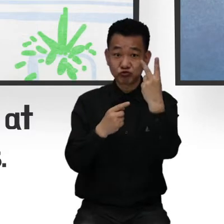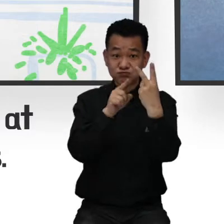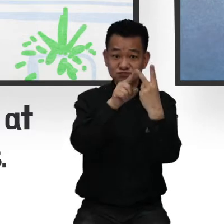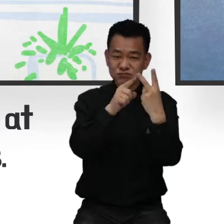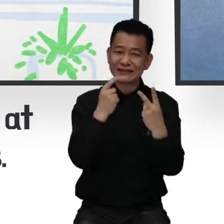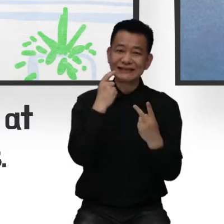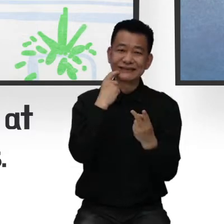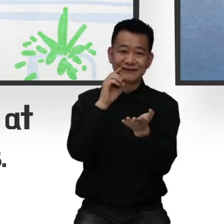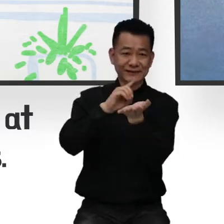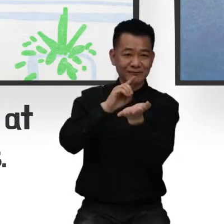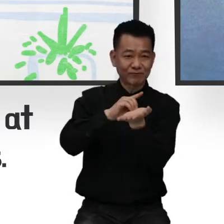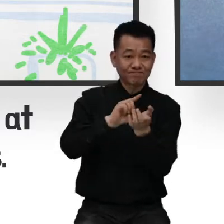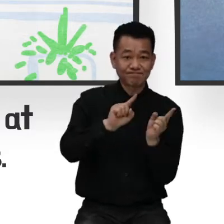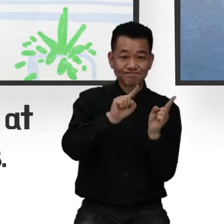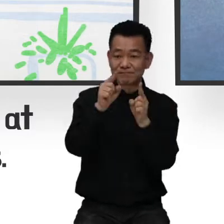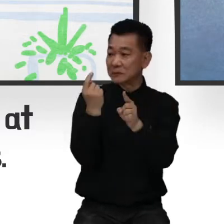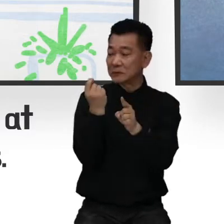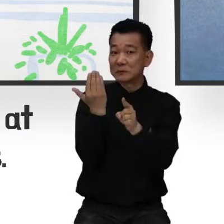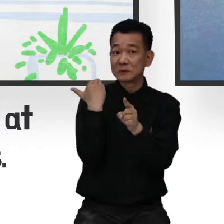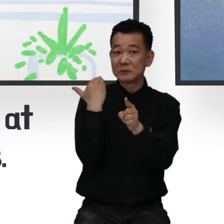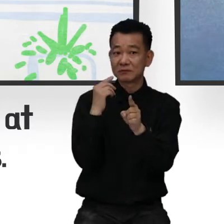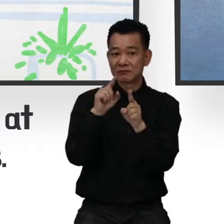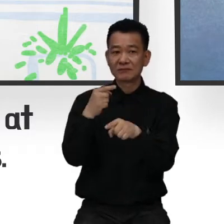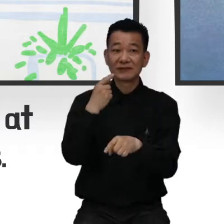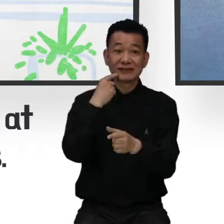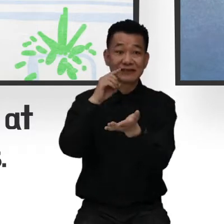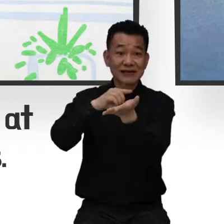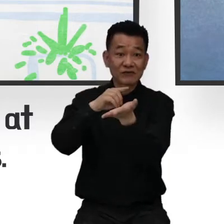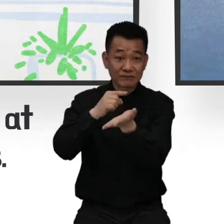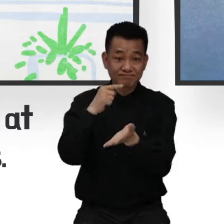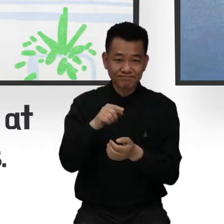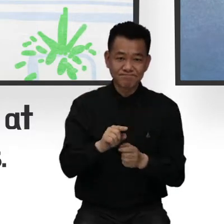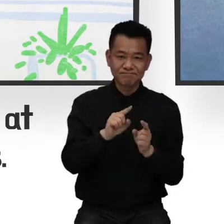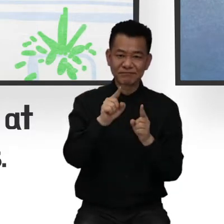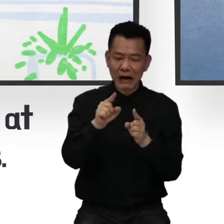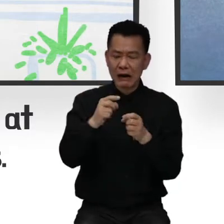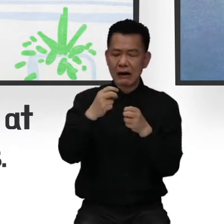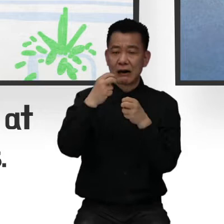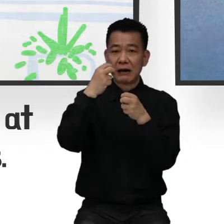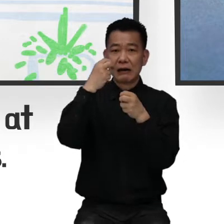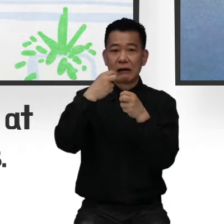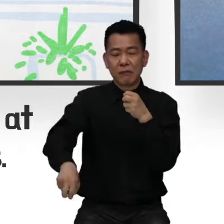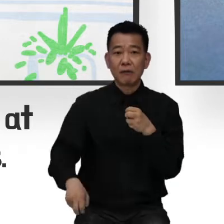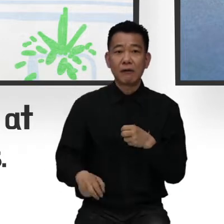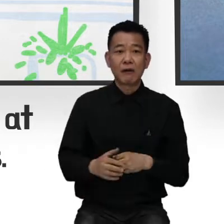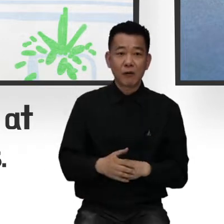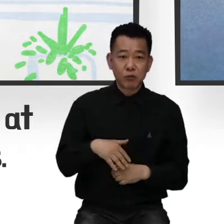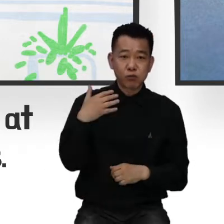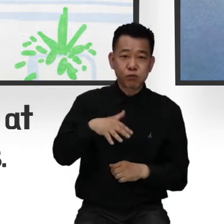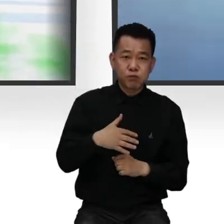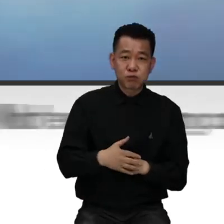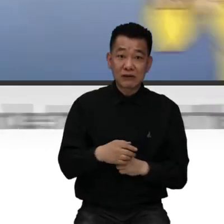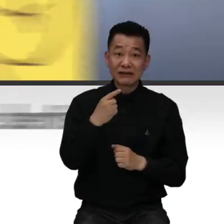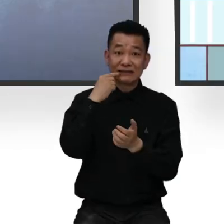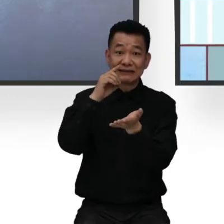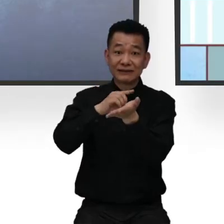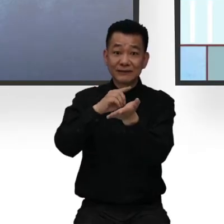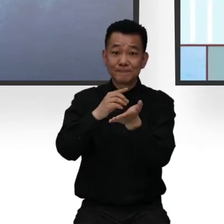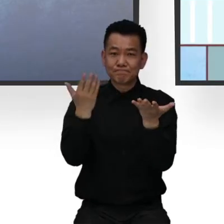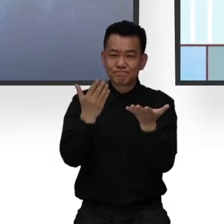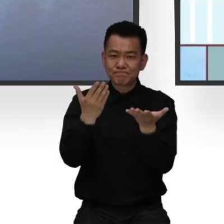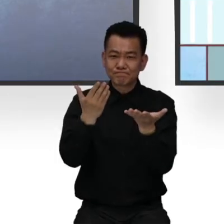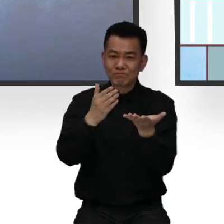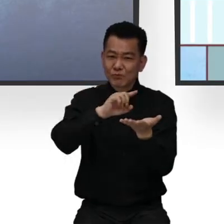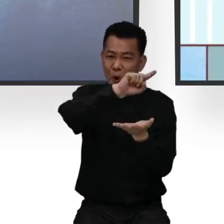Recently, my son needed to receive treatment at the dentist, which was an extremely difficult process.